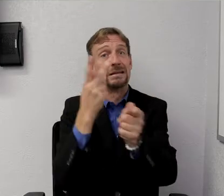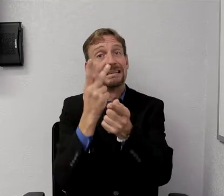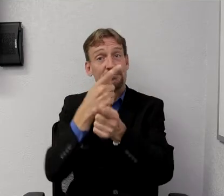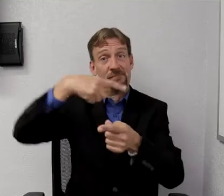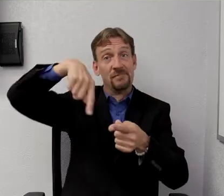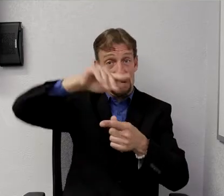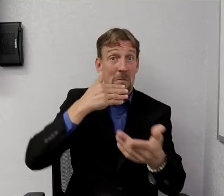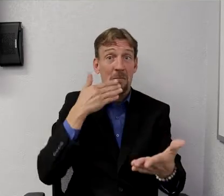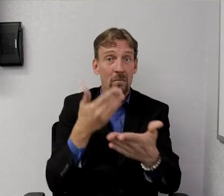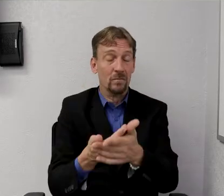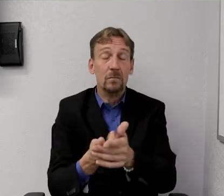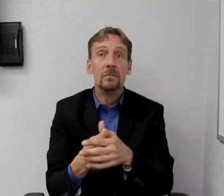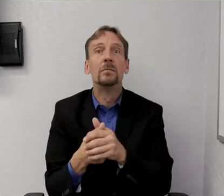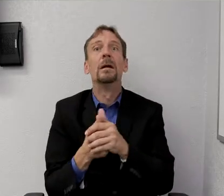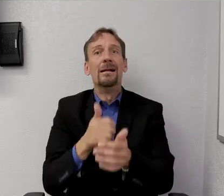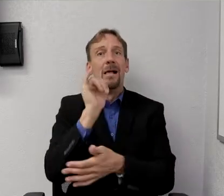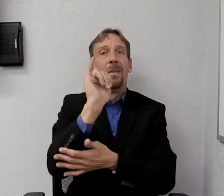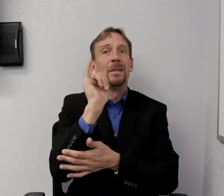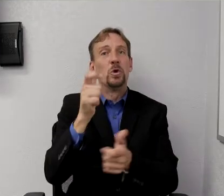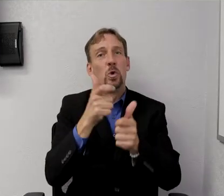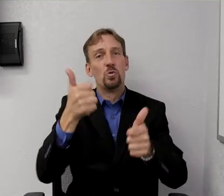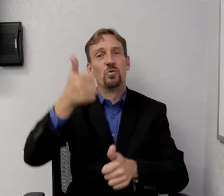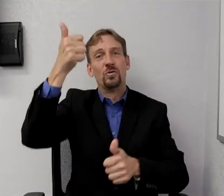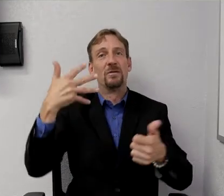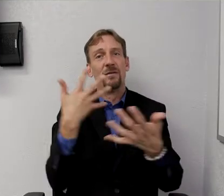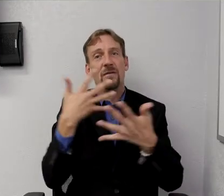But that's always the greatest fear, is that when you